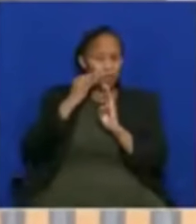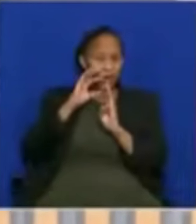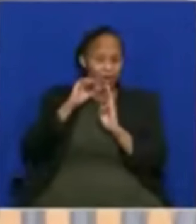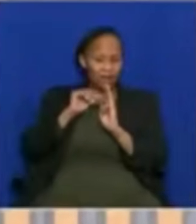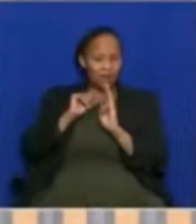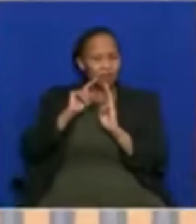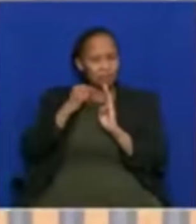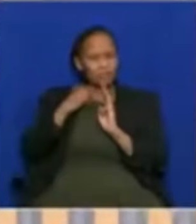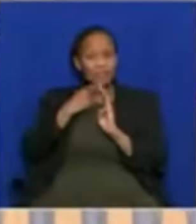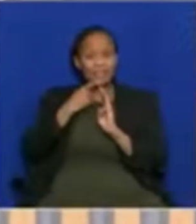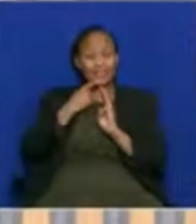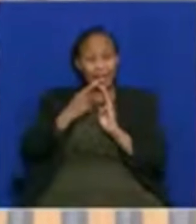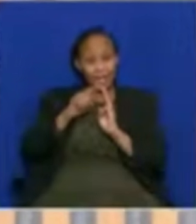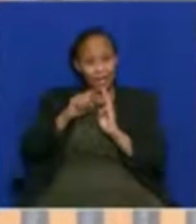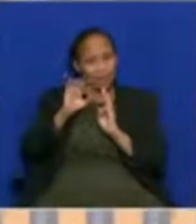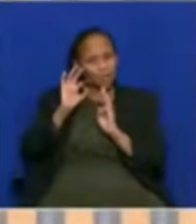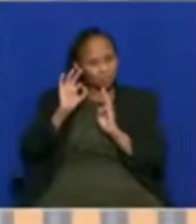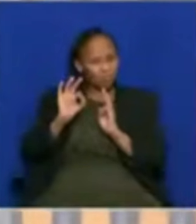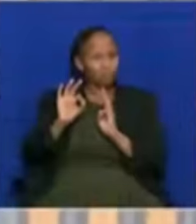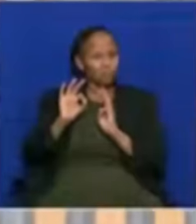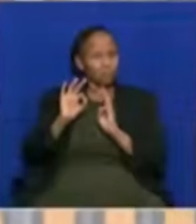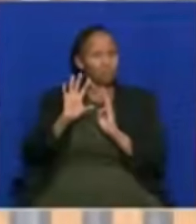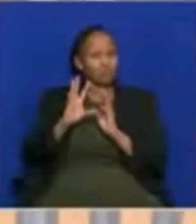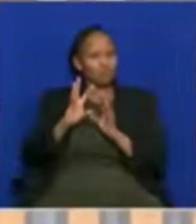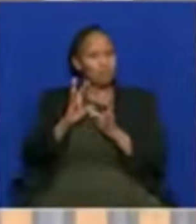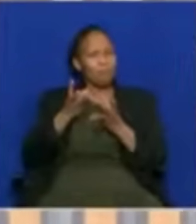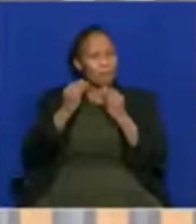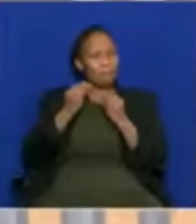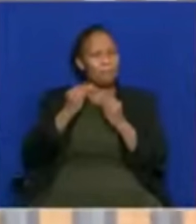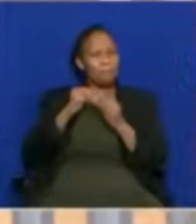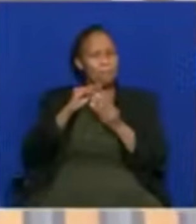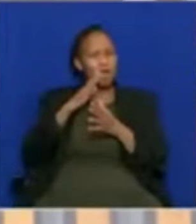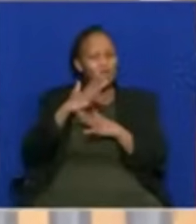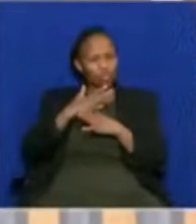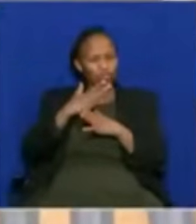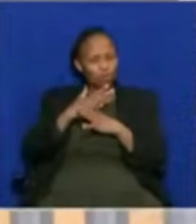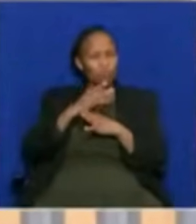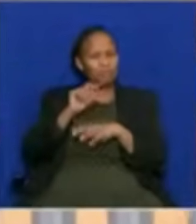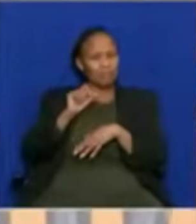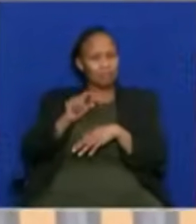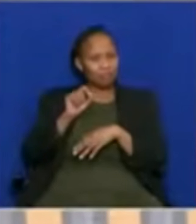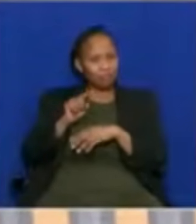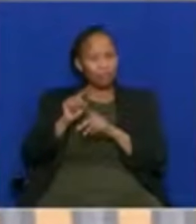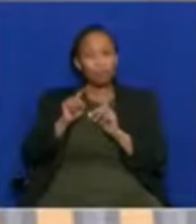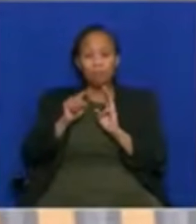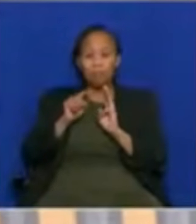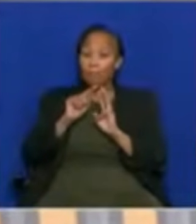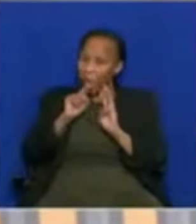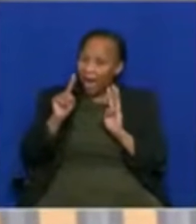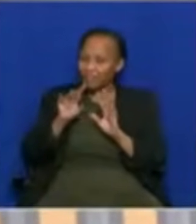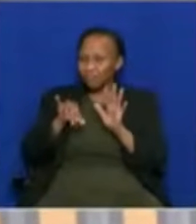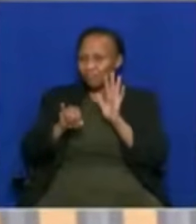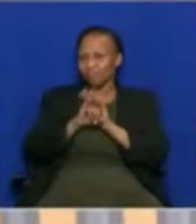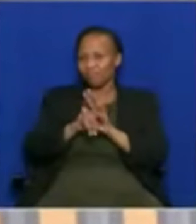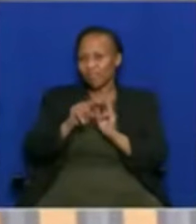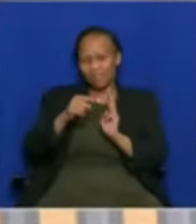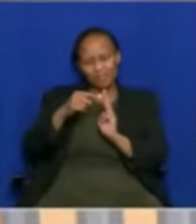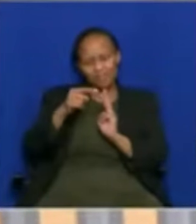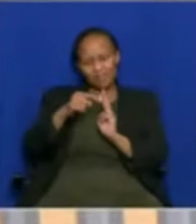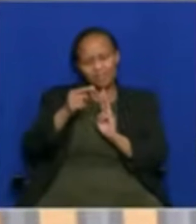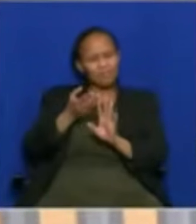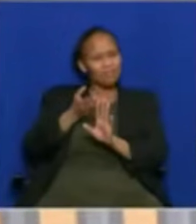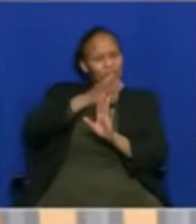position, in fact was not even shortlisted in a previous round, which comprised crime intelligence people.